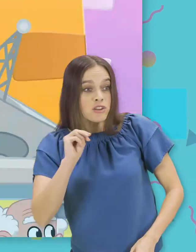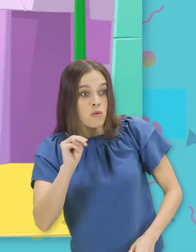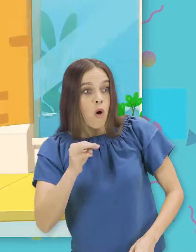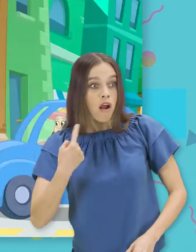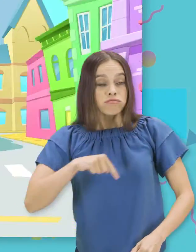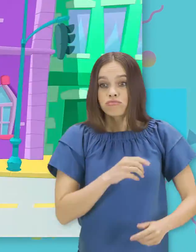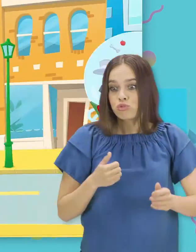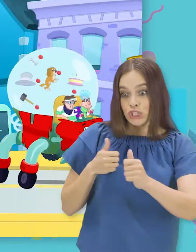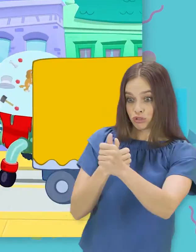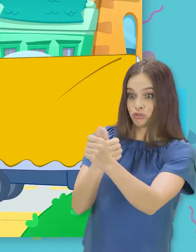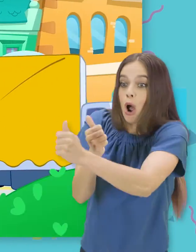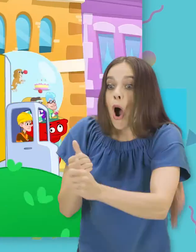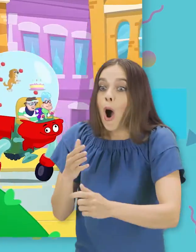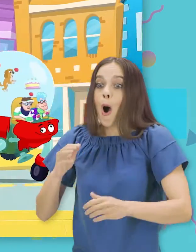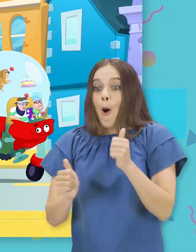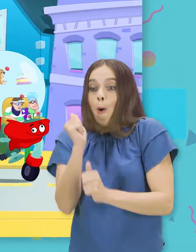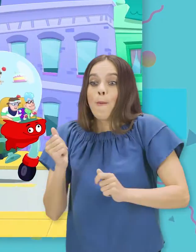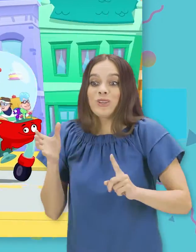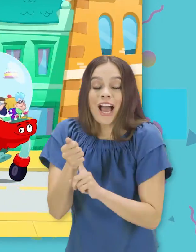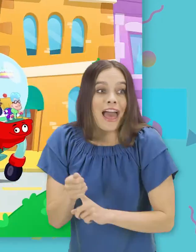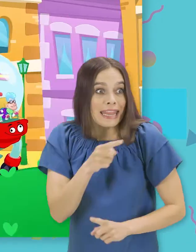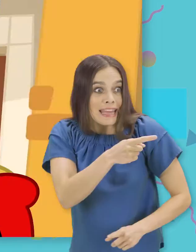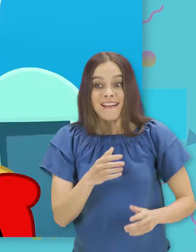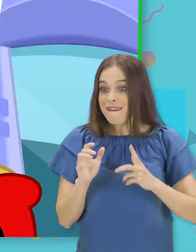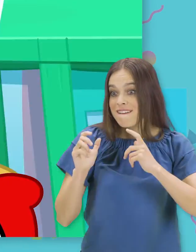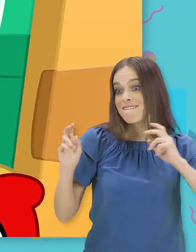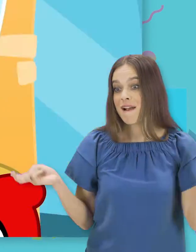Faster, Morphle! We almost have them!